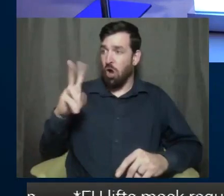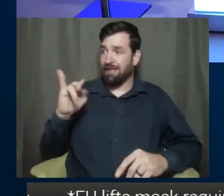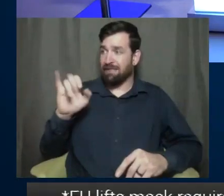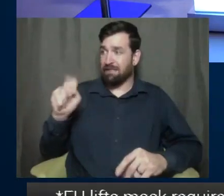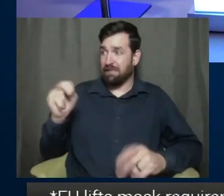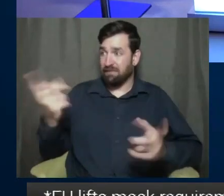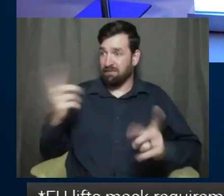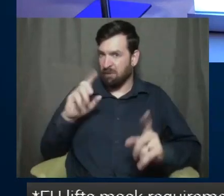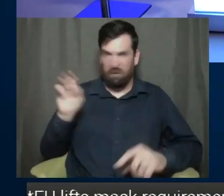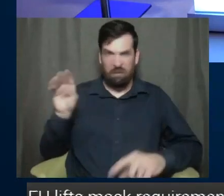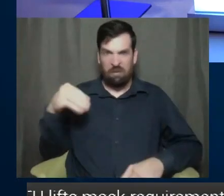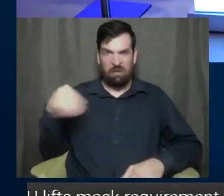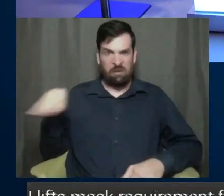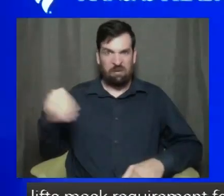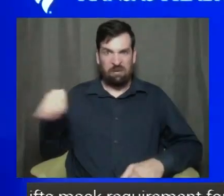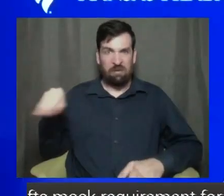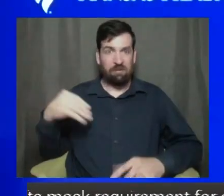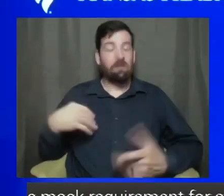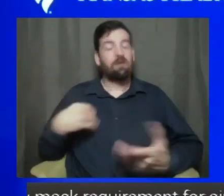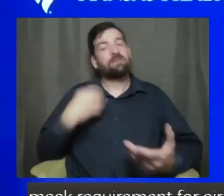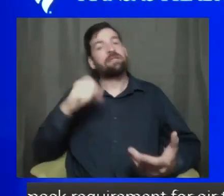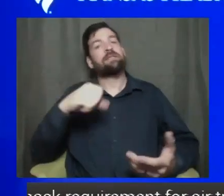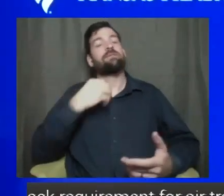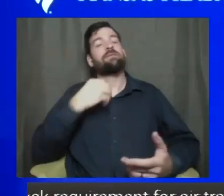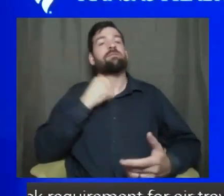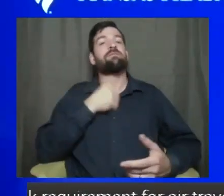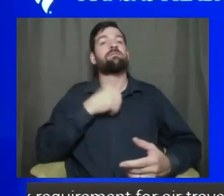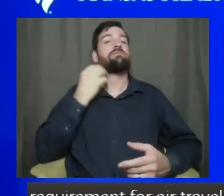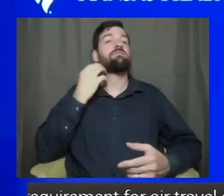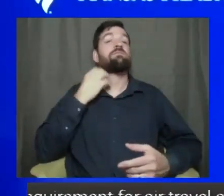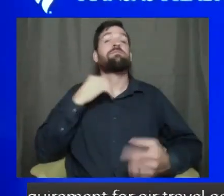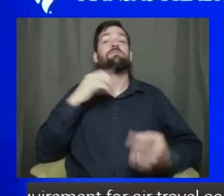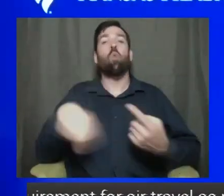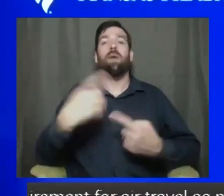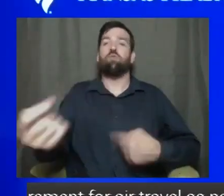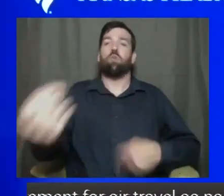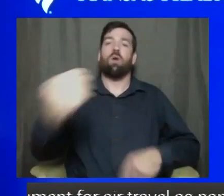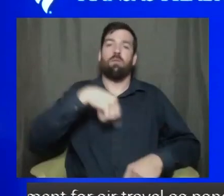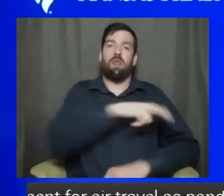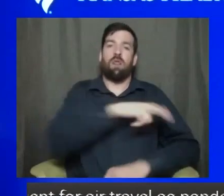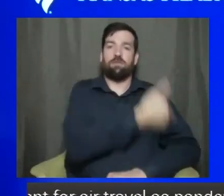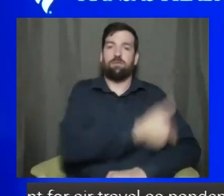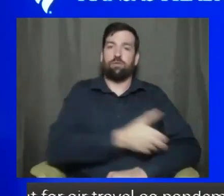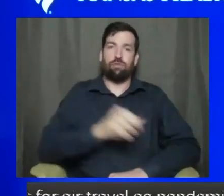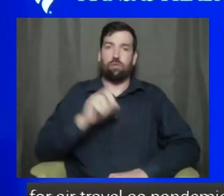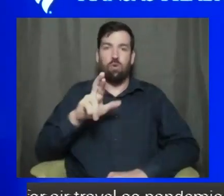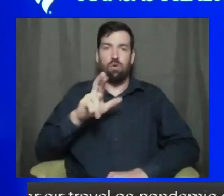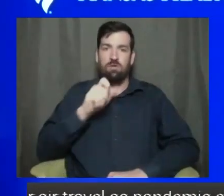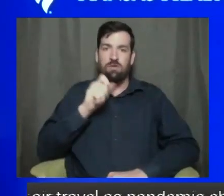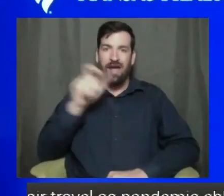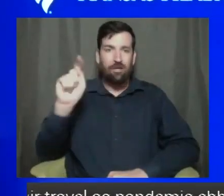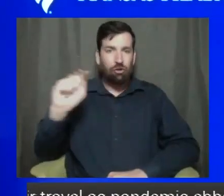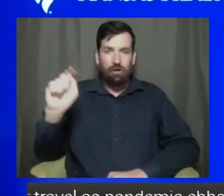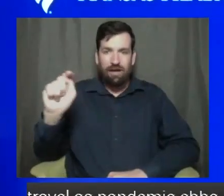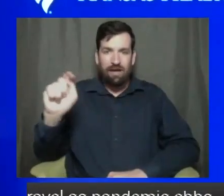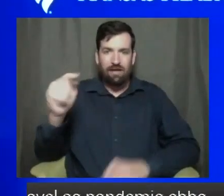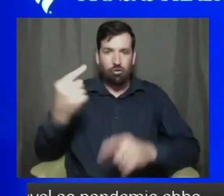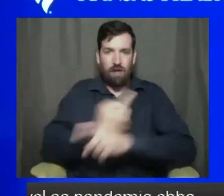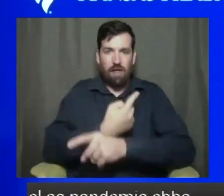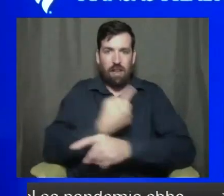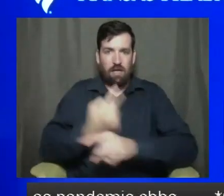know something we don't? Yeah, so when you come into the hospital, or if you're not urinating correctly, you do